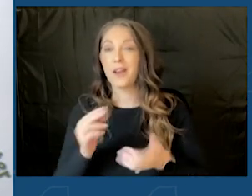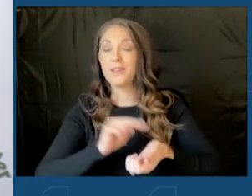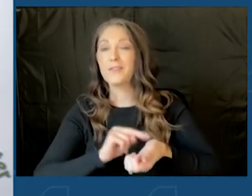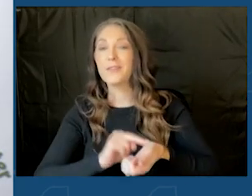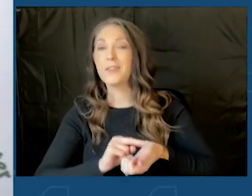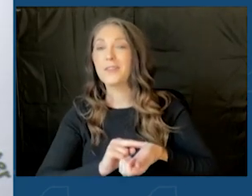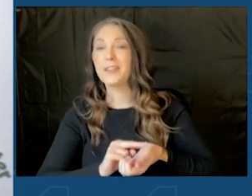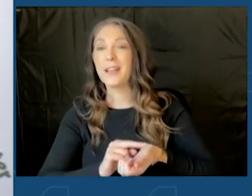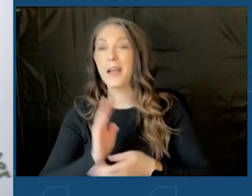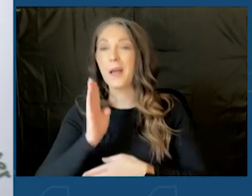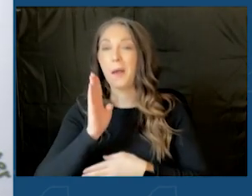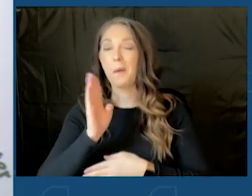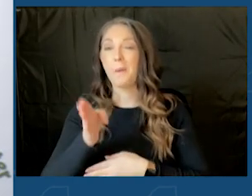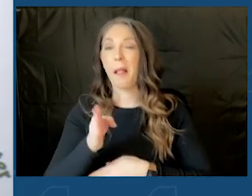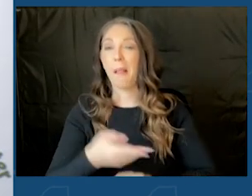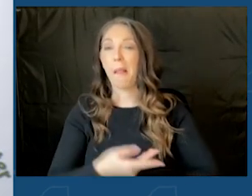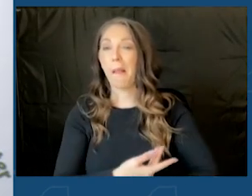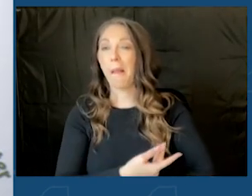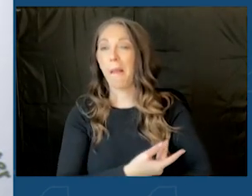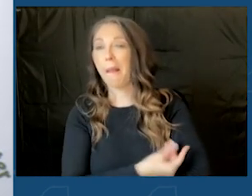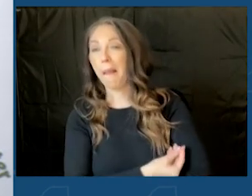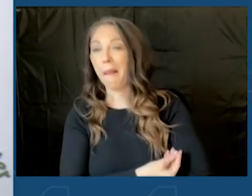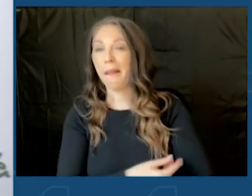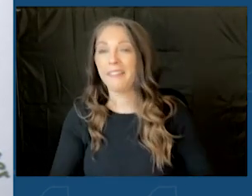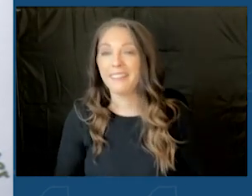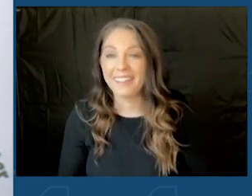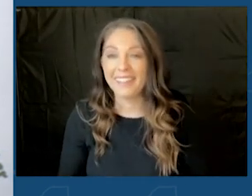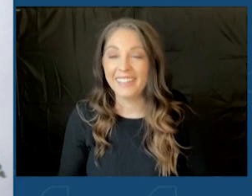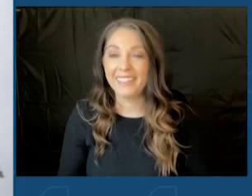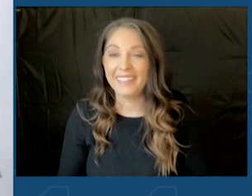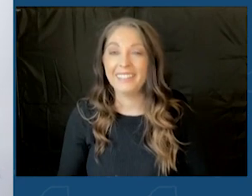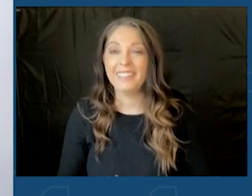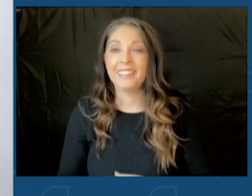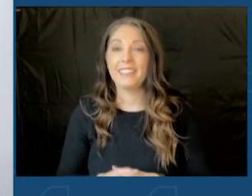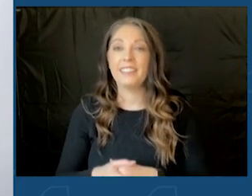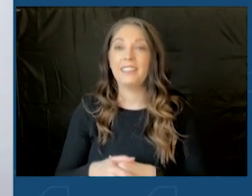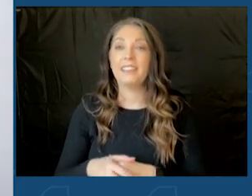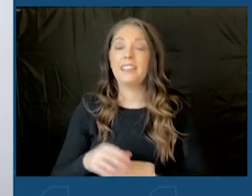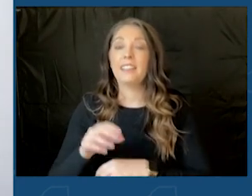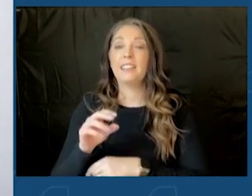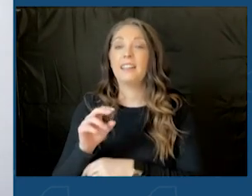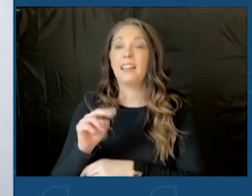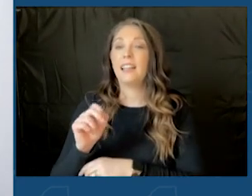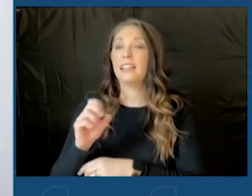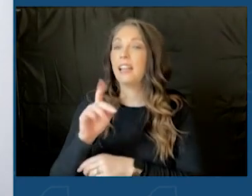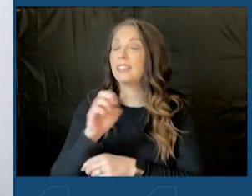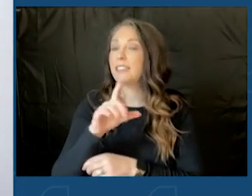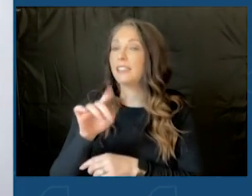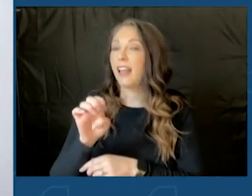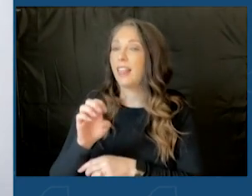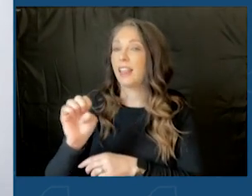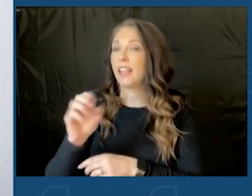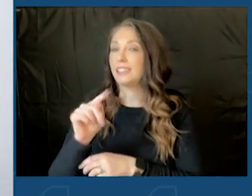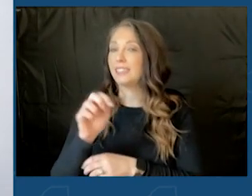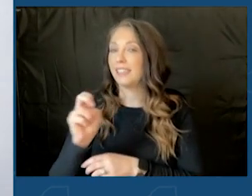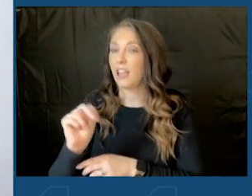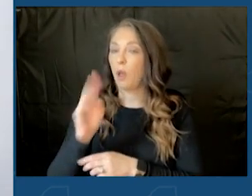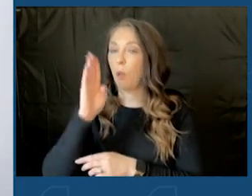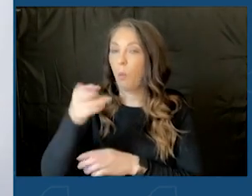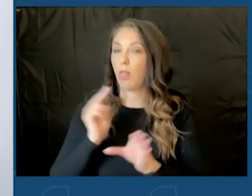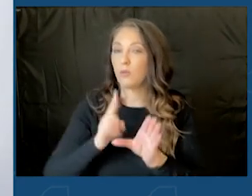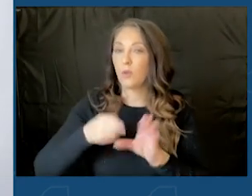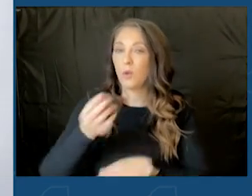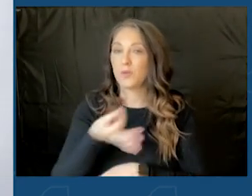administered. As Untitled Etienne, and will be joining us shortly as well. So here we